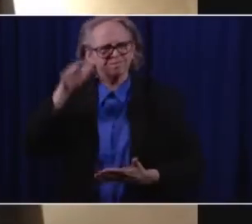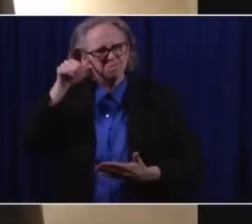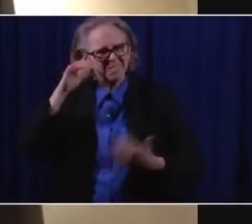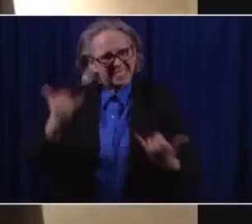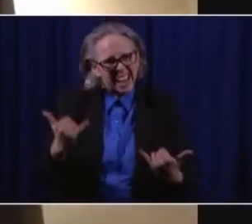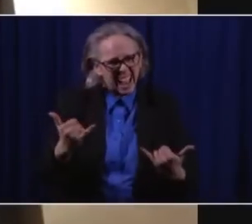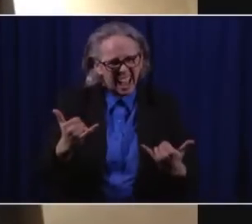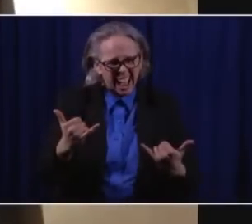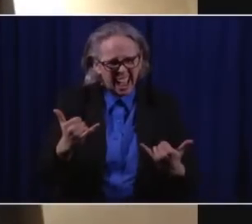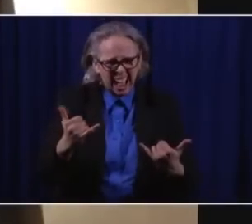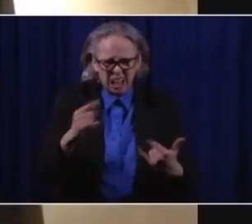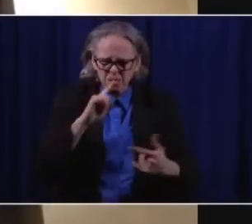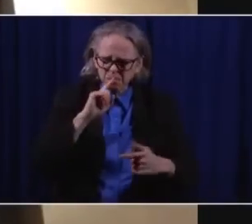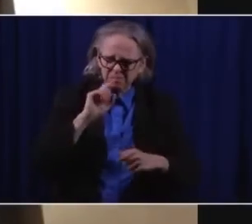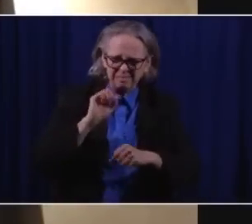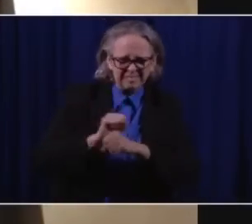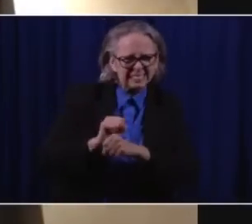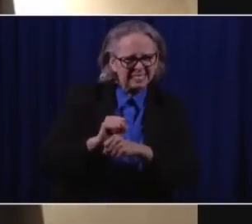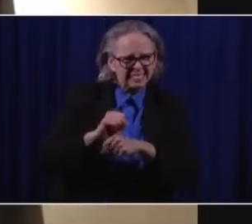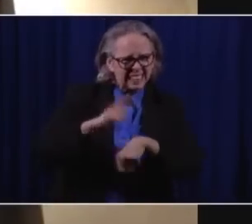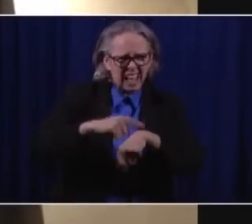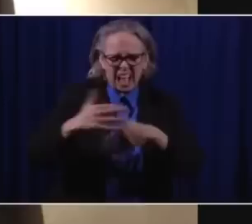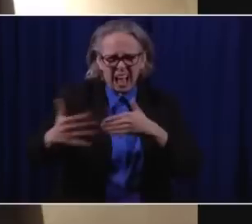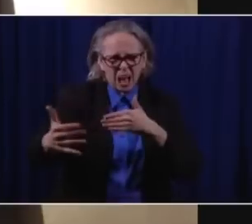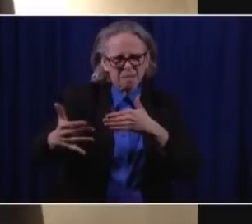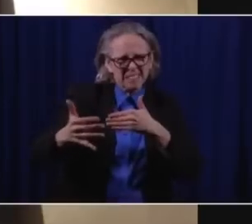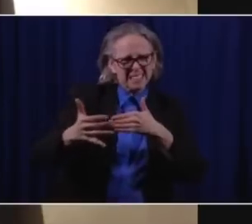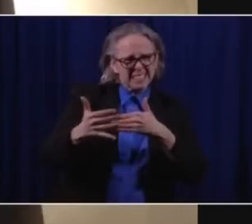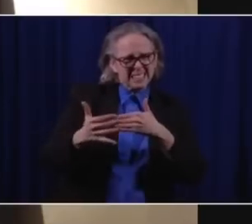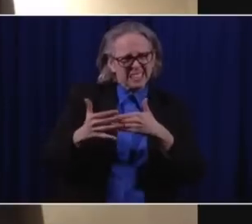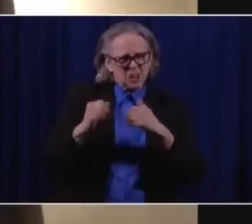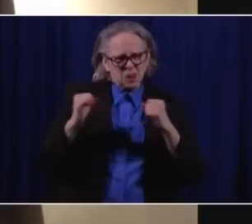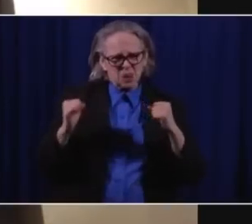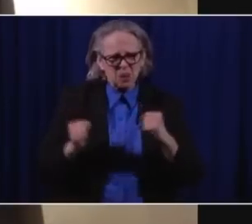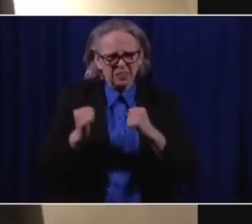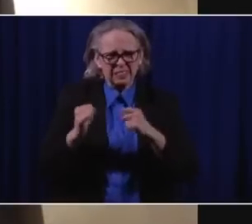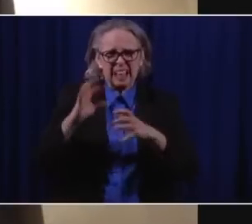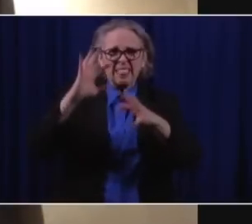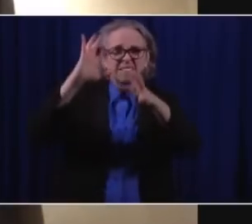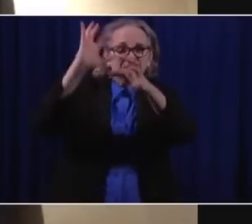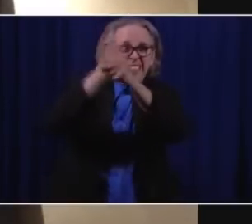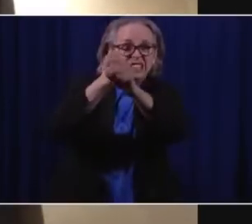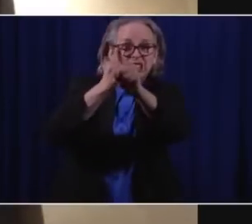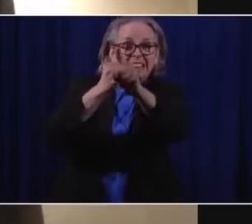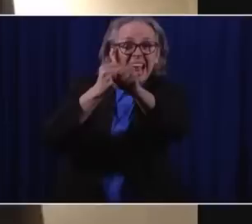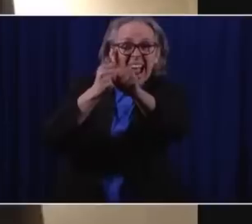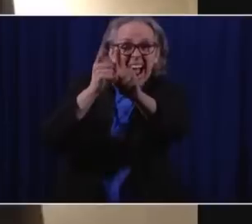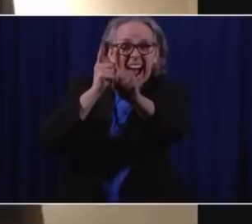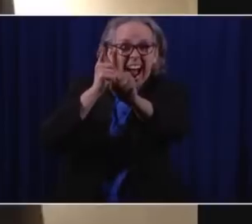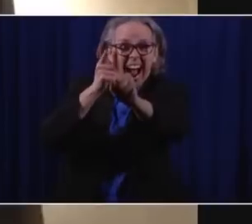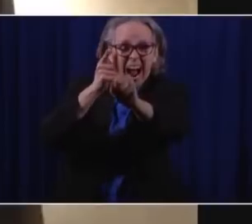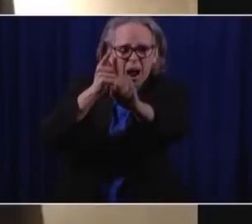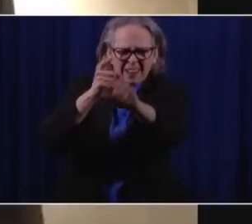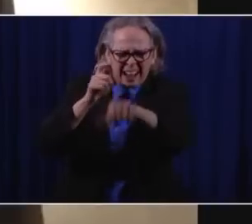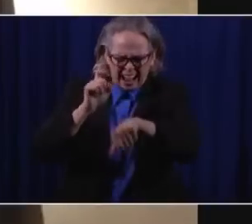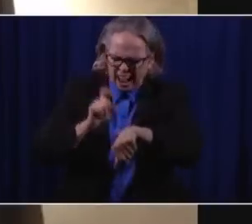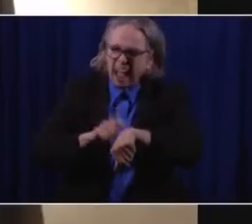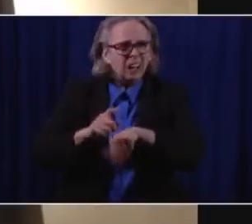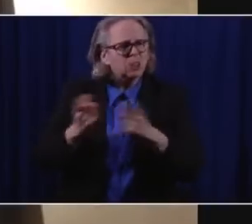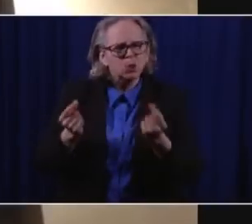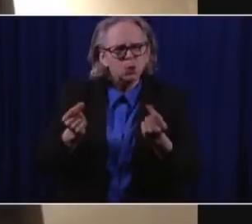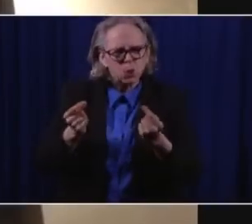next several weeks. But victory's on the other side. We just have to stay committed and vigilant in those things that we can do